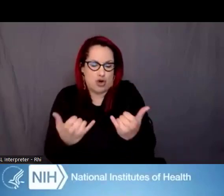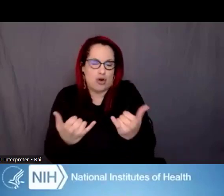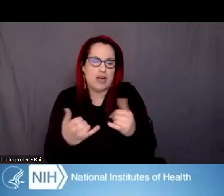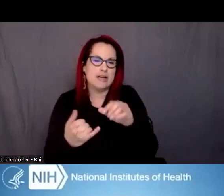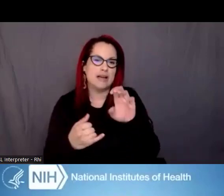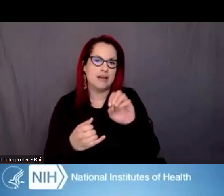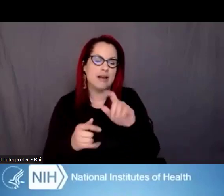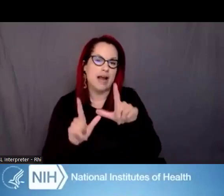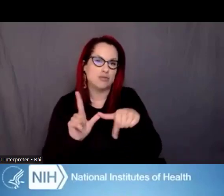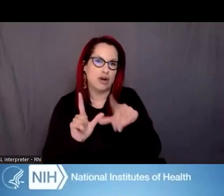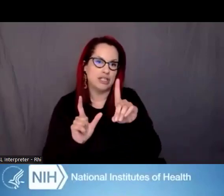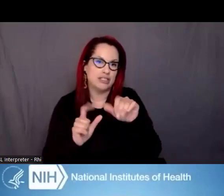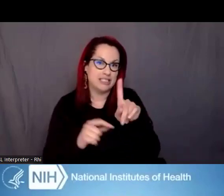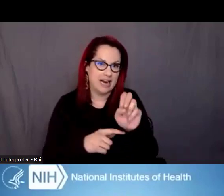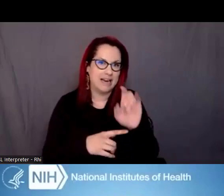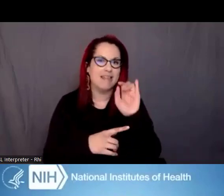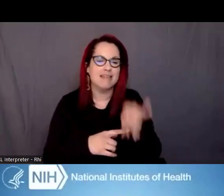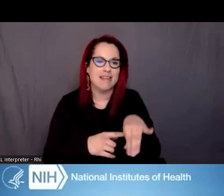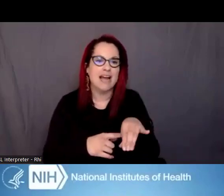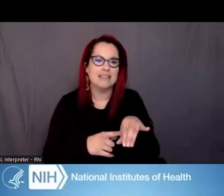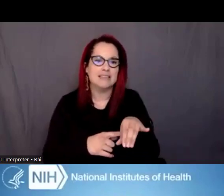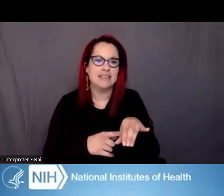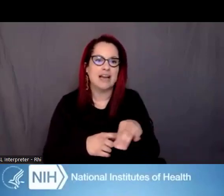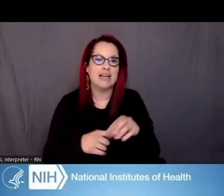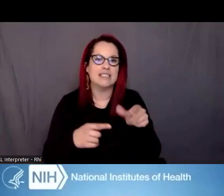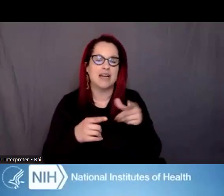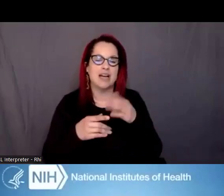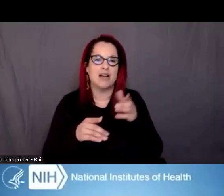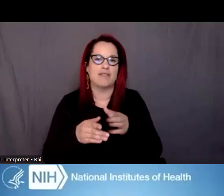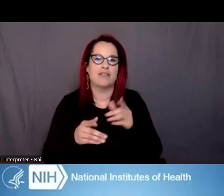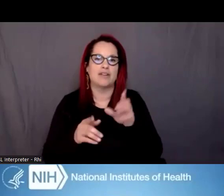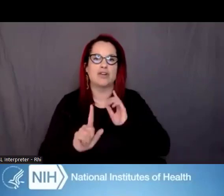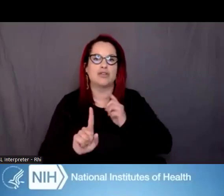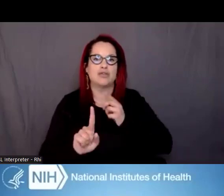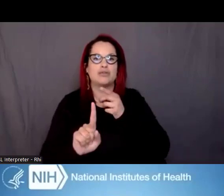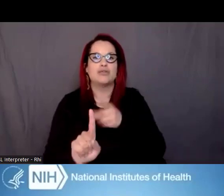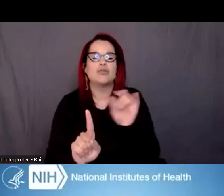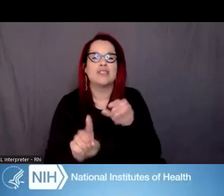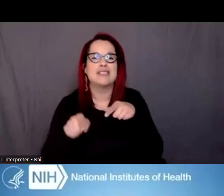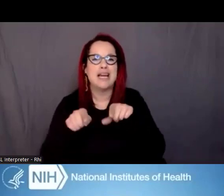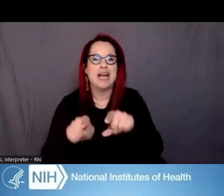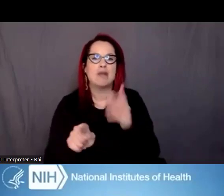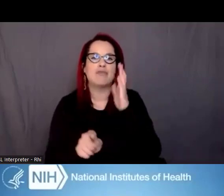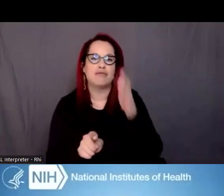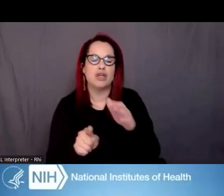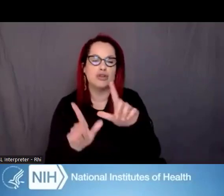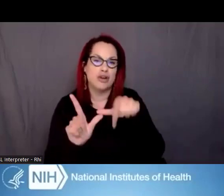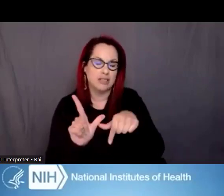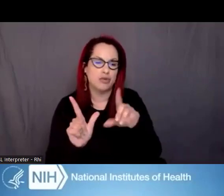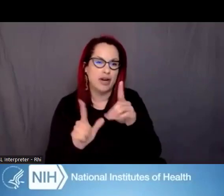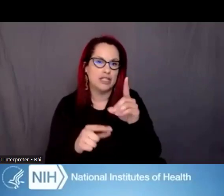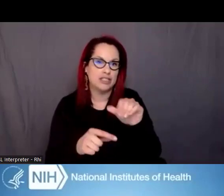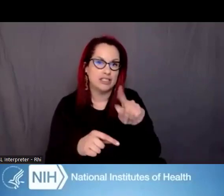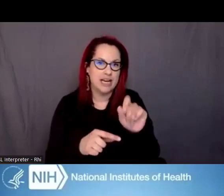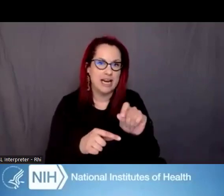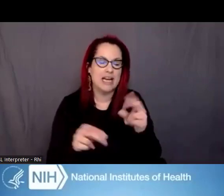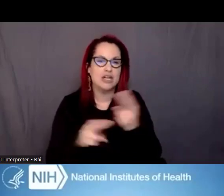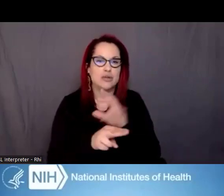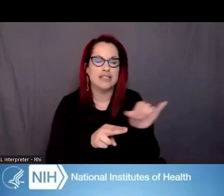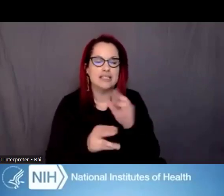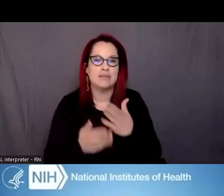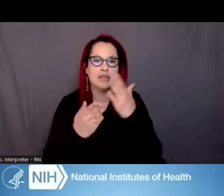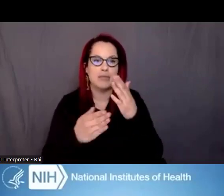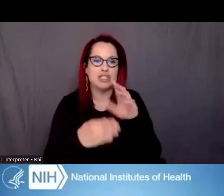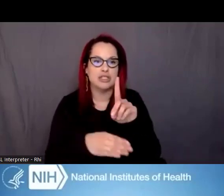is moving towards the same future expiration date and is using the same submission dates. It's